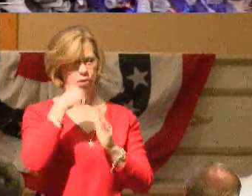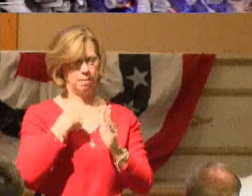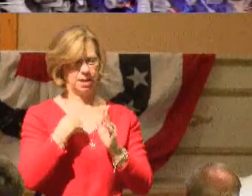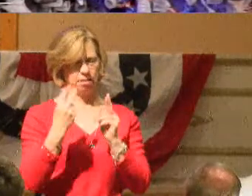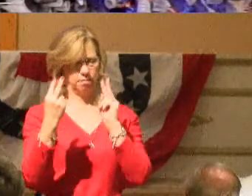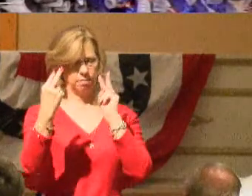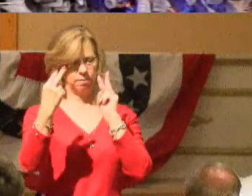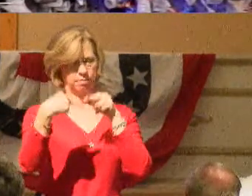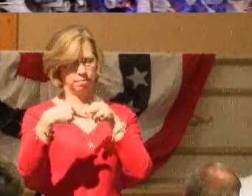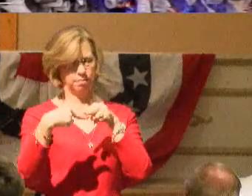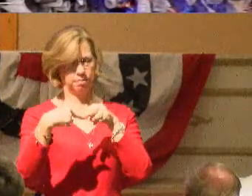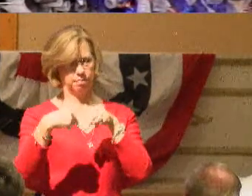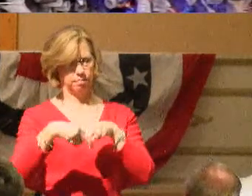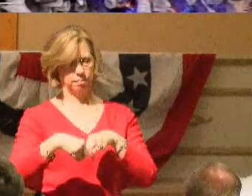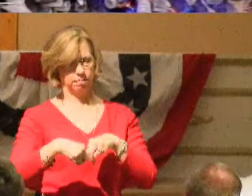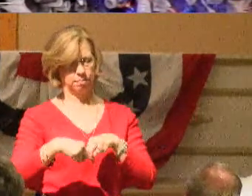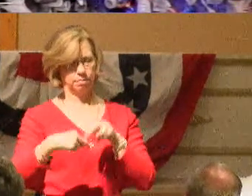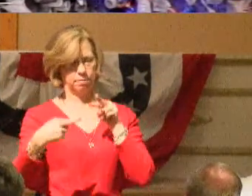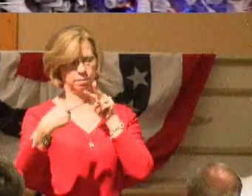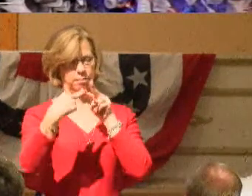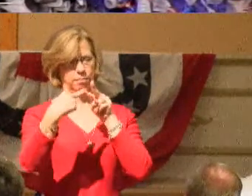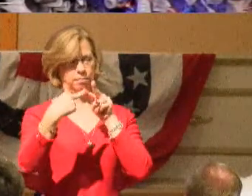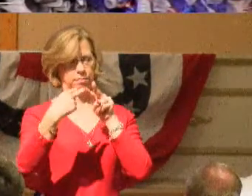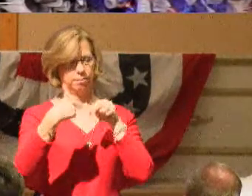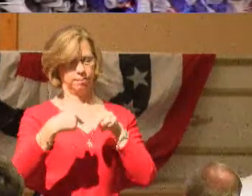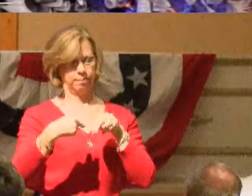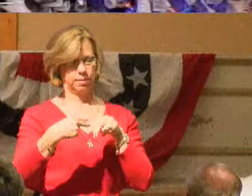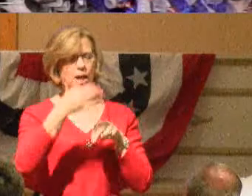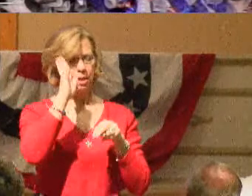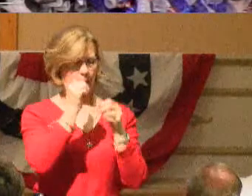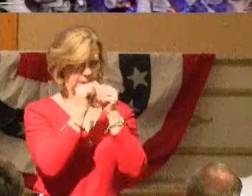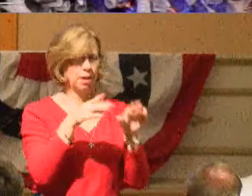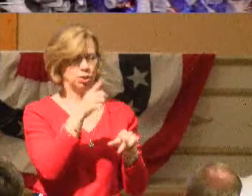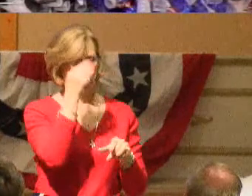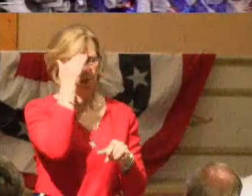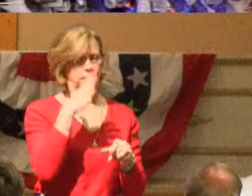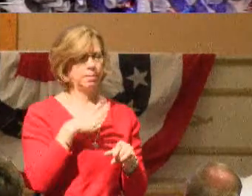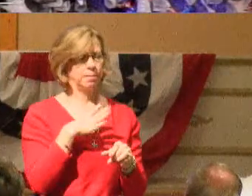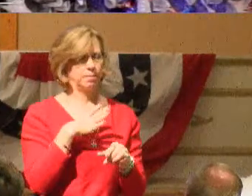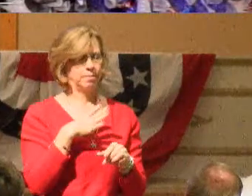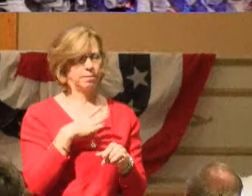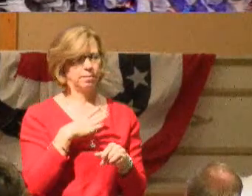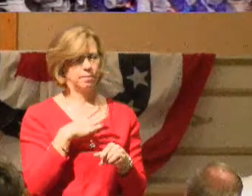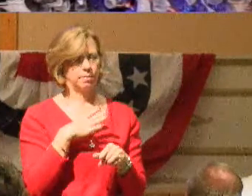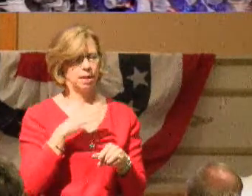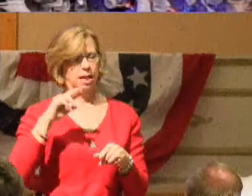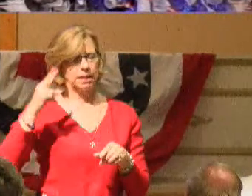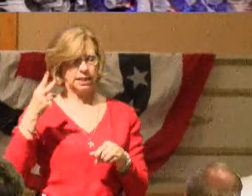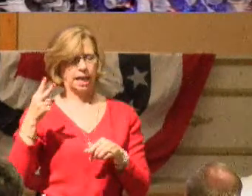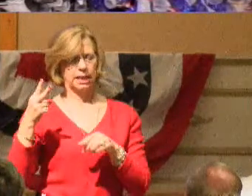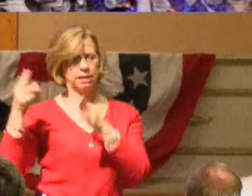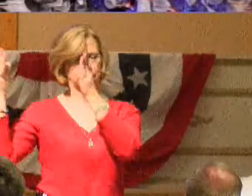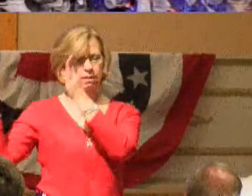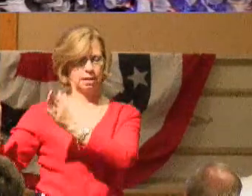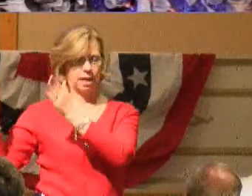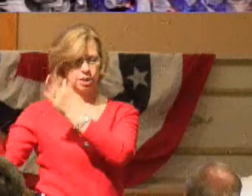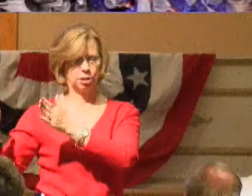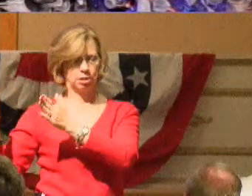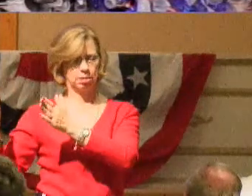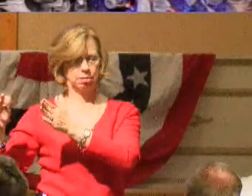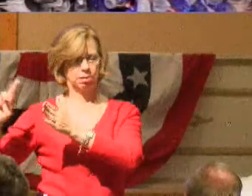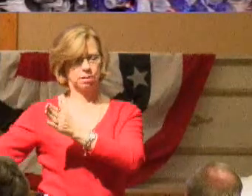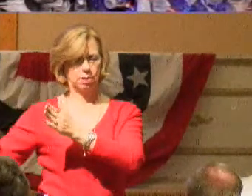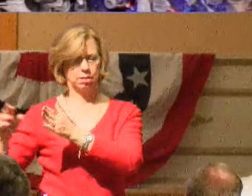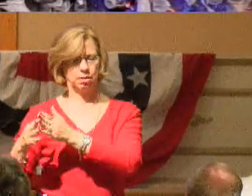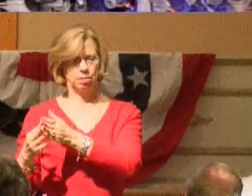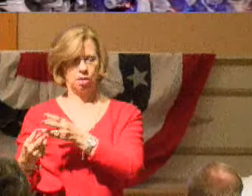Jesus. I'm not pointing you out and embarrassing you in any way. God bless you, sir. The second section over, my right, your left. Anyone in that section that will